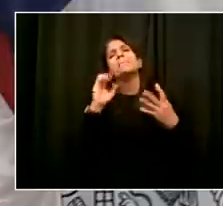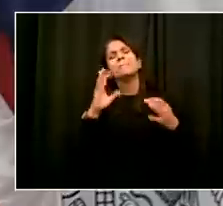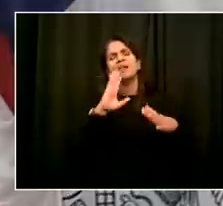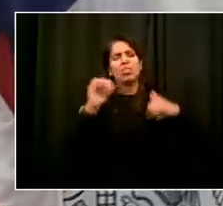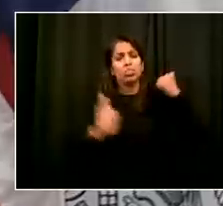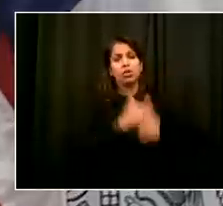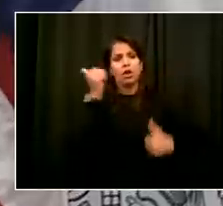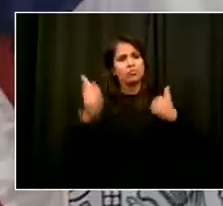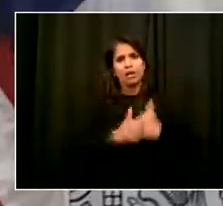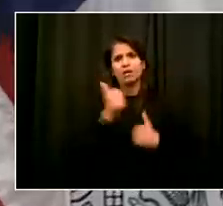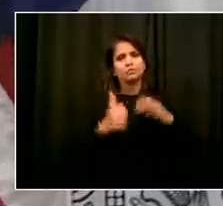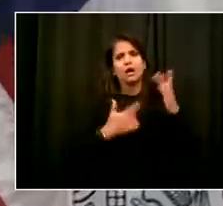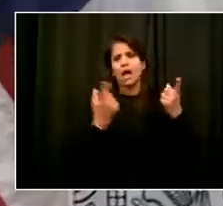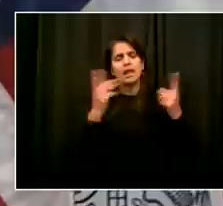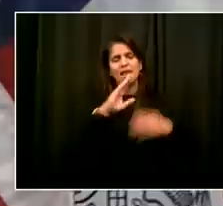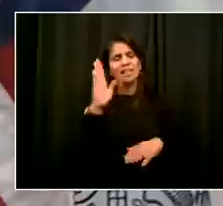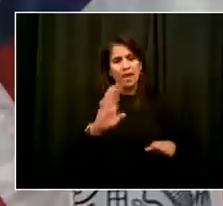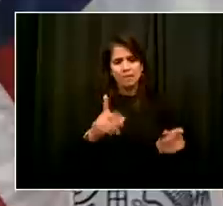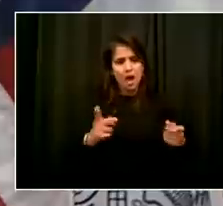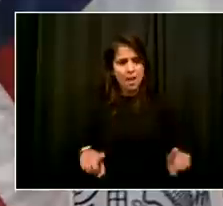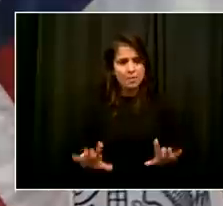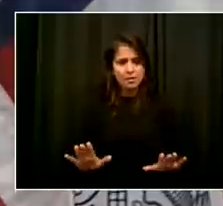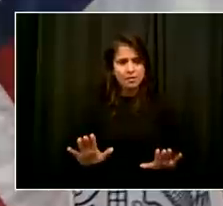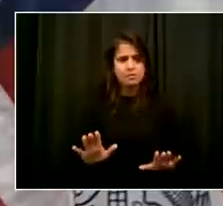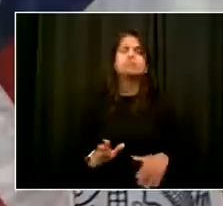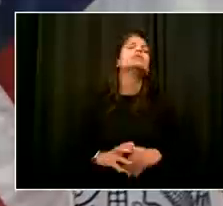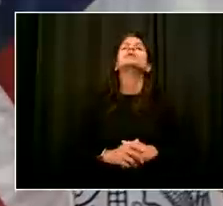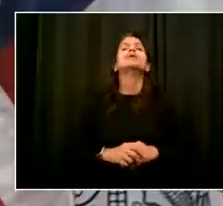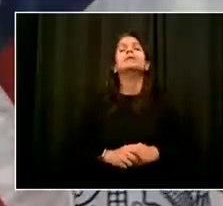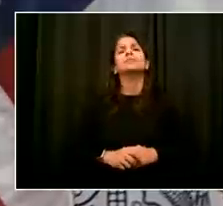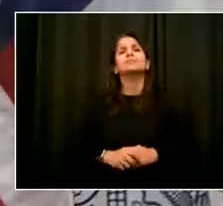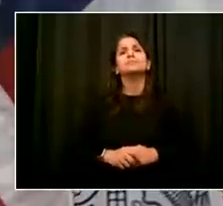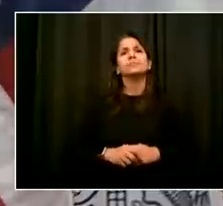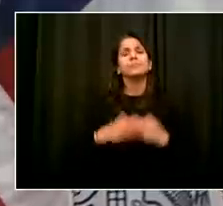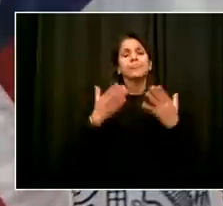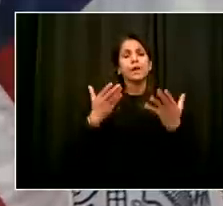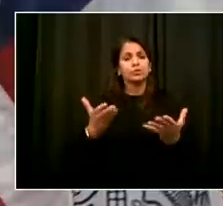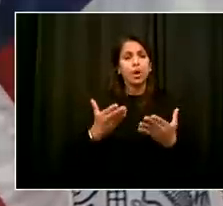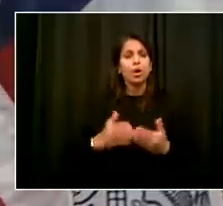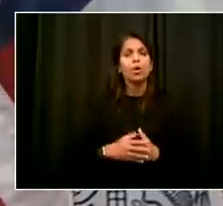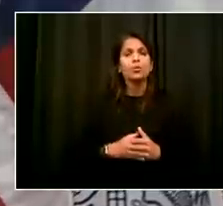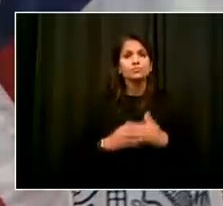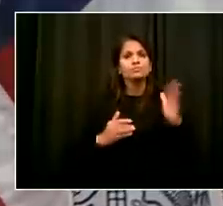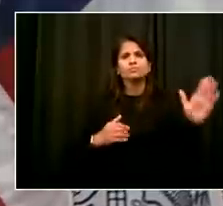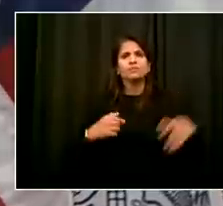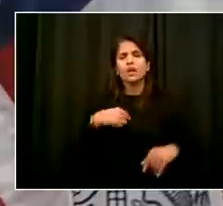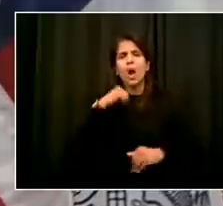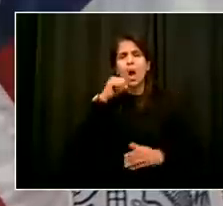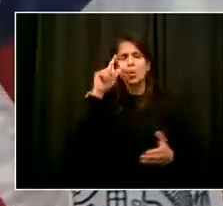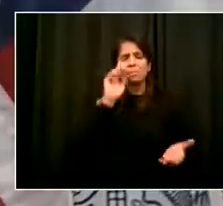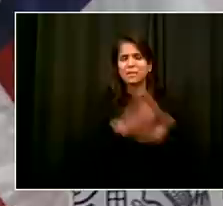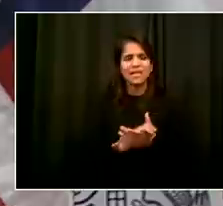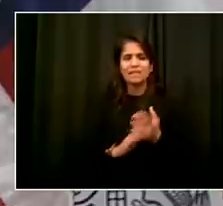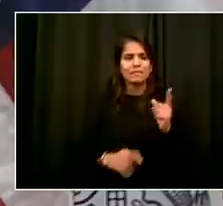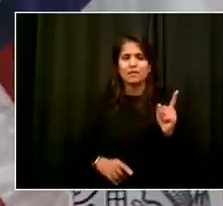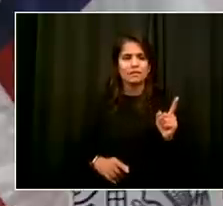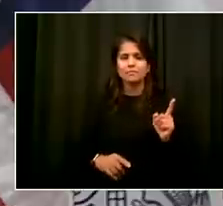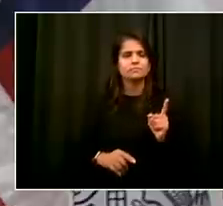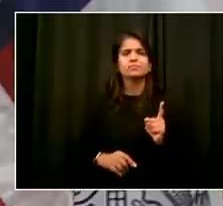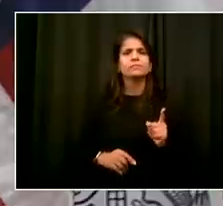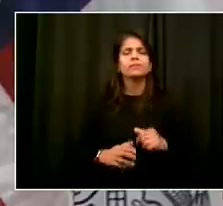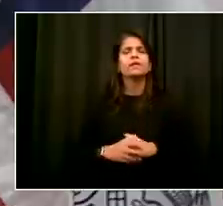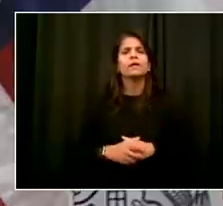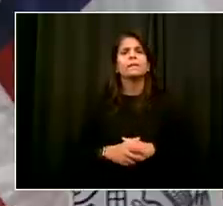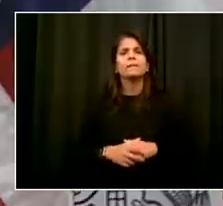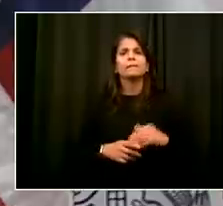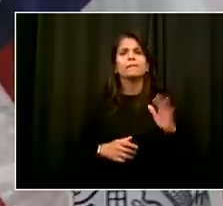and campaign bluster that went nowhere. I do not believe that the responsible elements of the